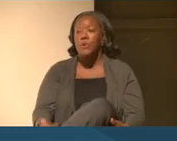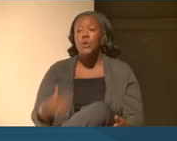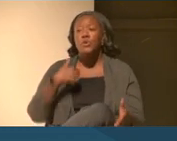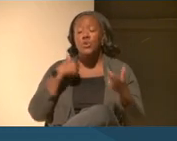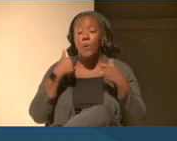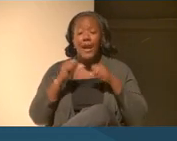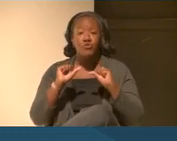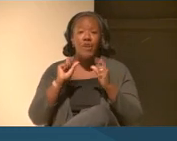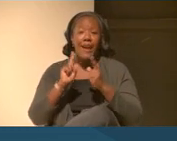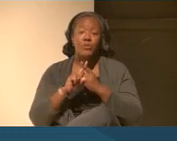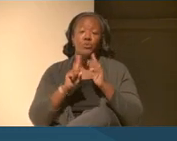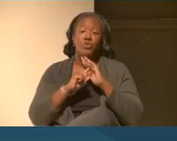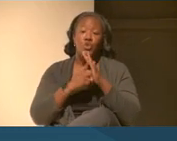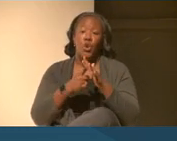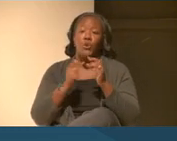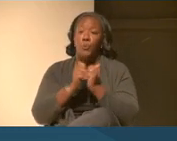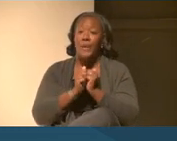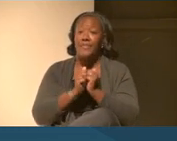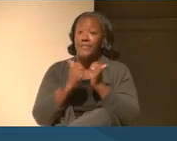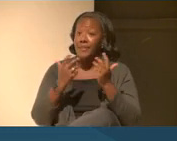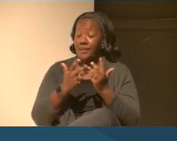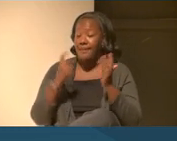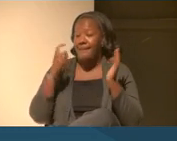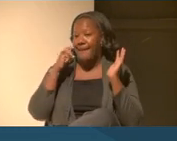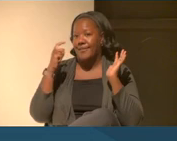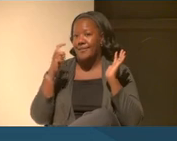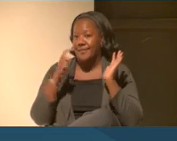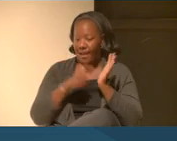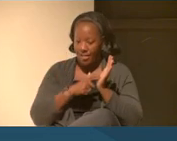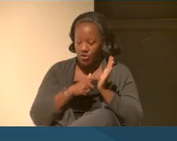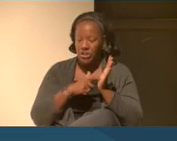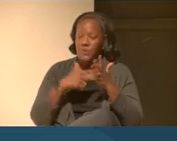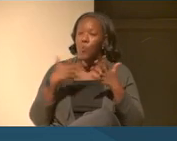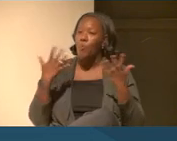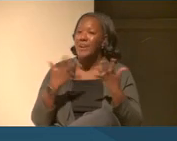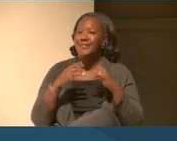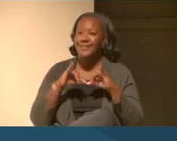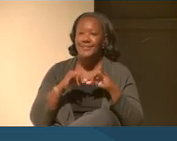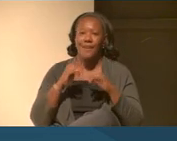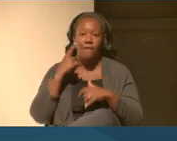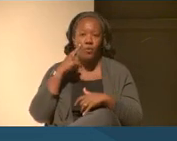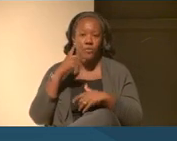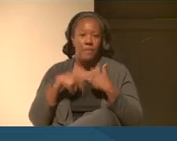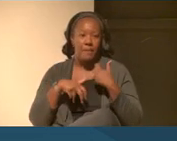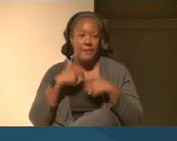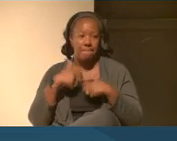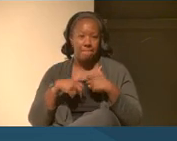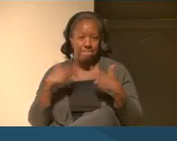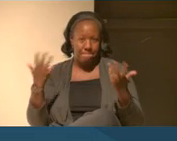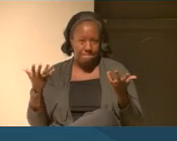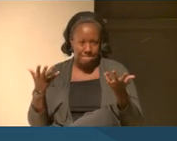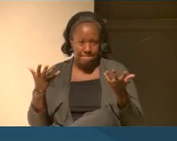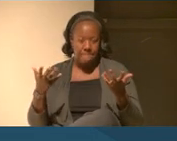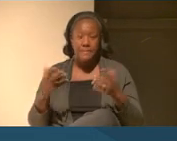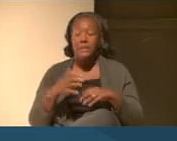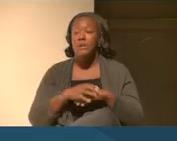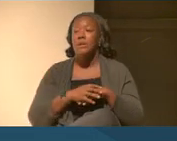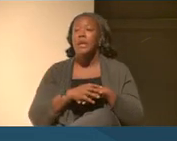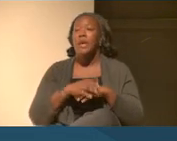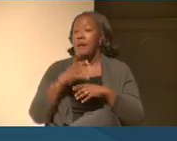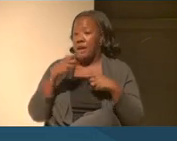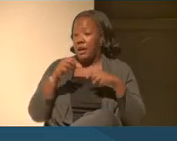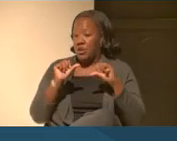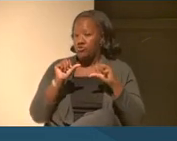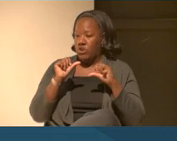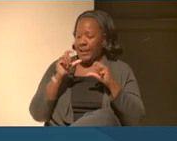sort of acknowledging the scale of the problem. And I usually end as well,